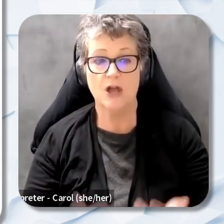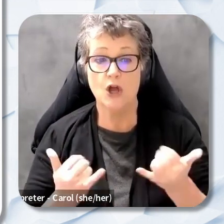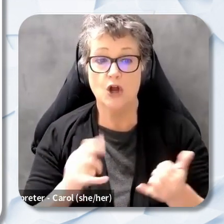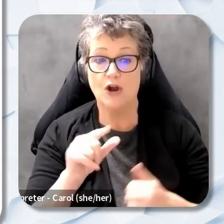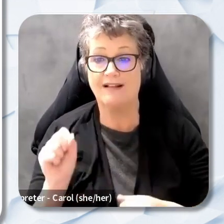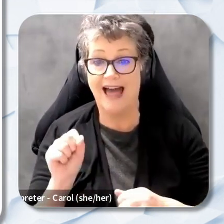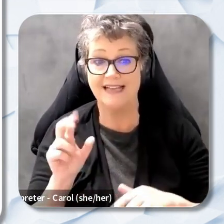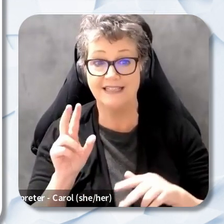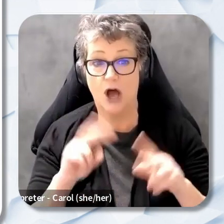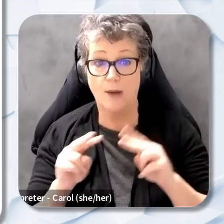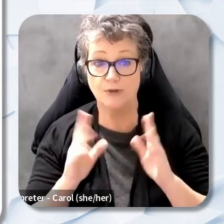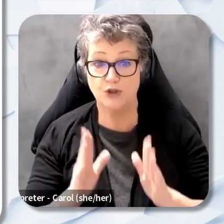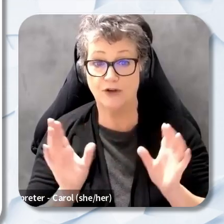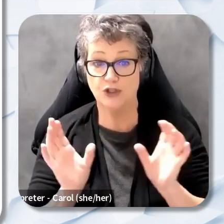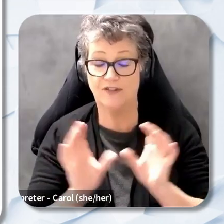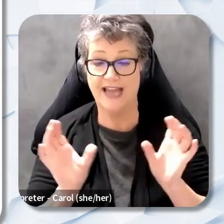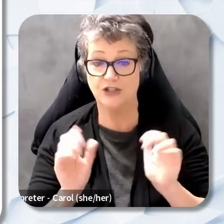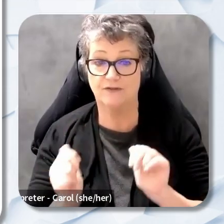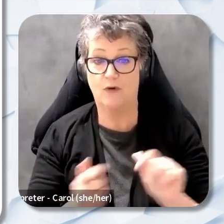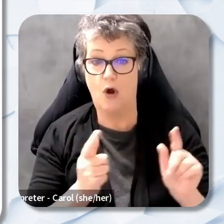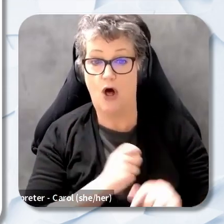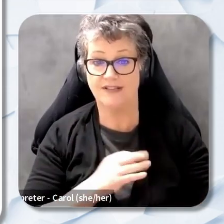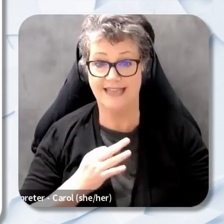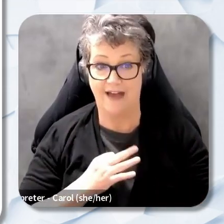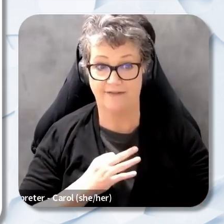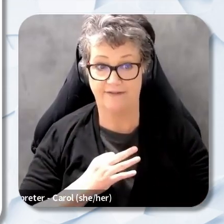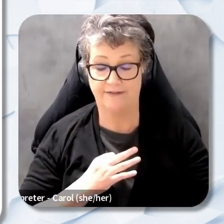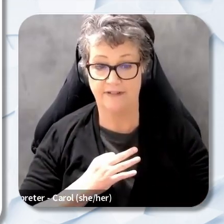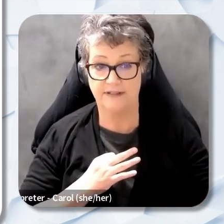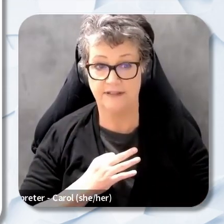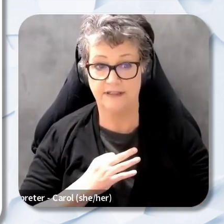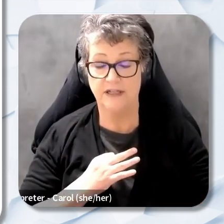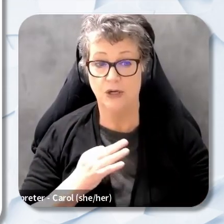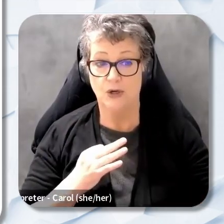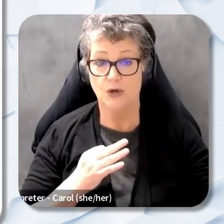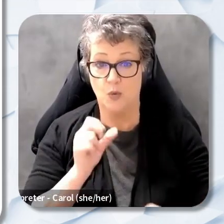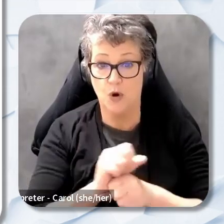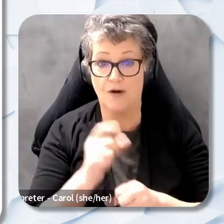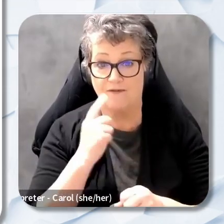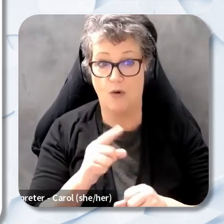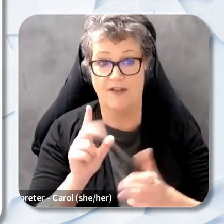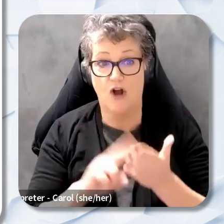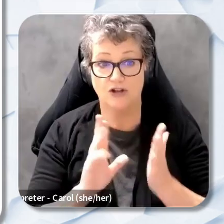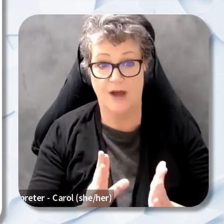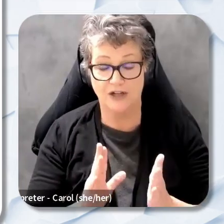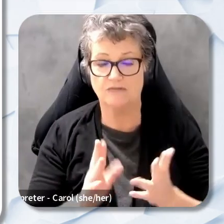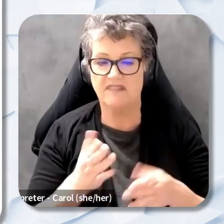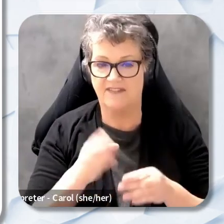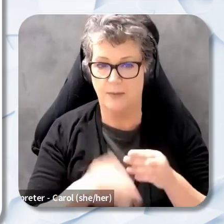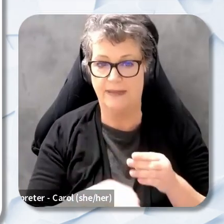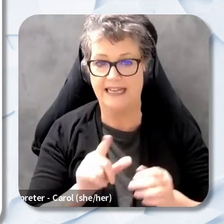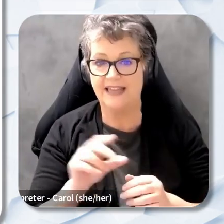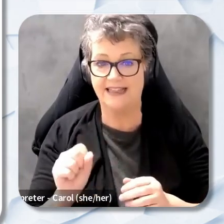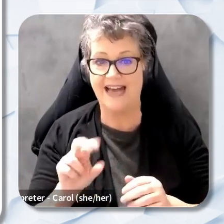Current class observer certifications for all staff employed by the contractor that have completed the